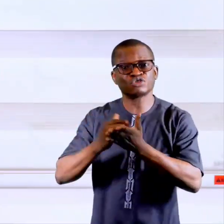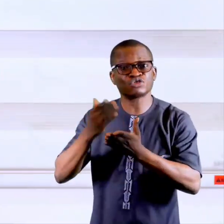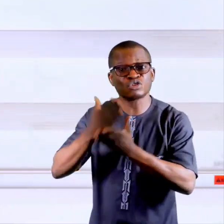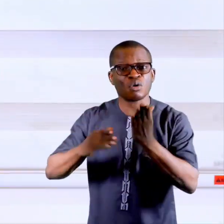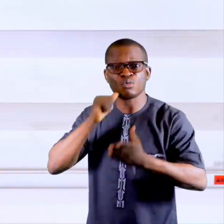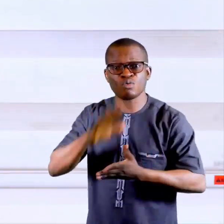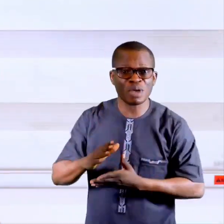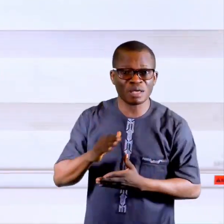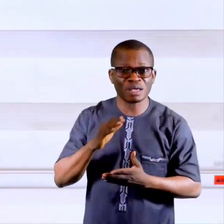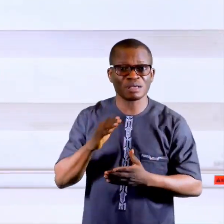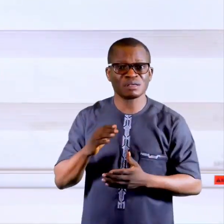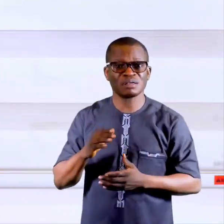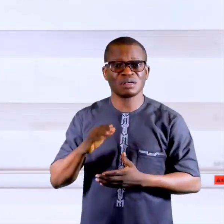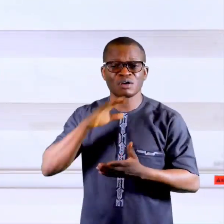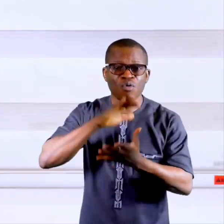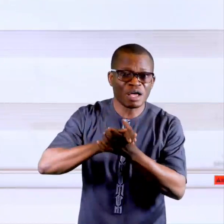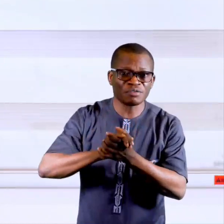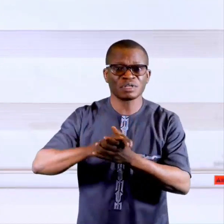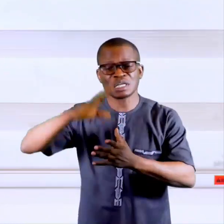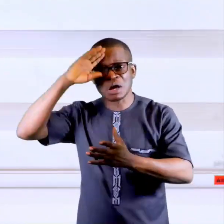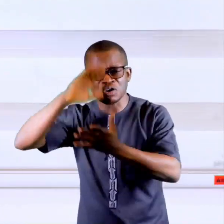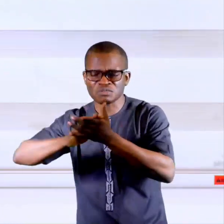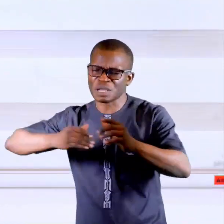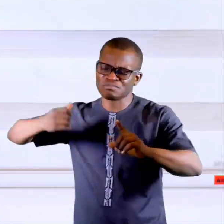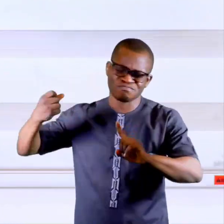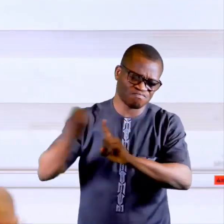their luggage out and